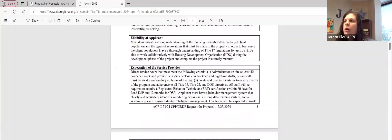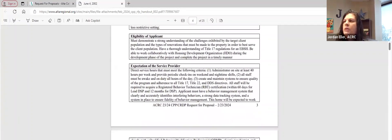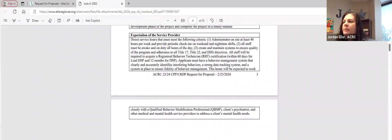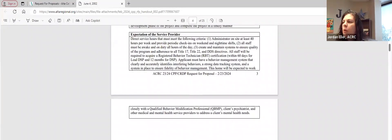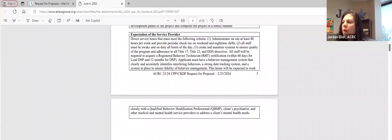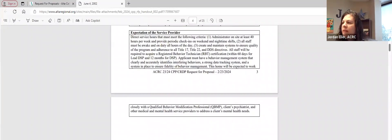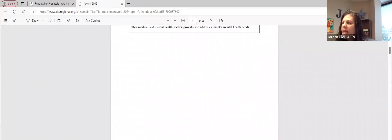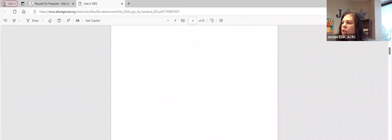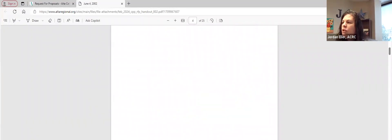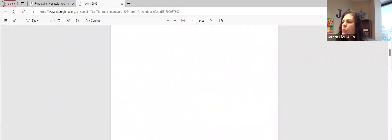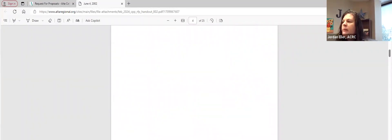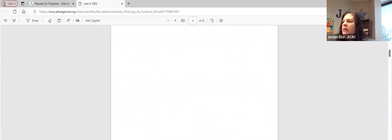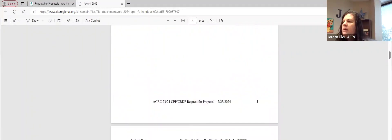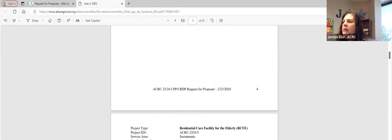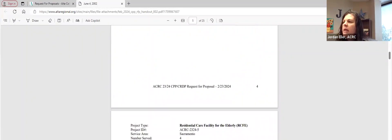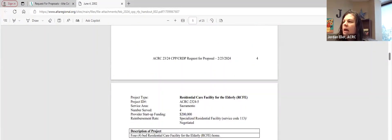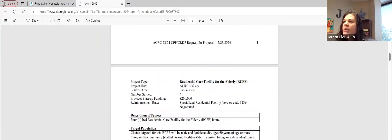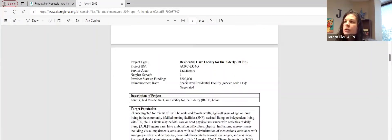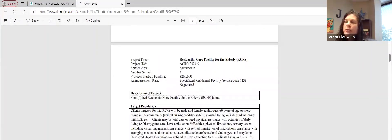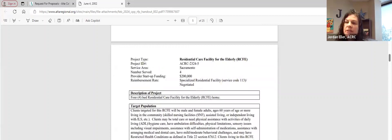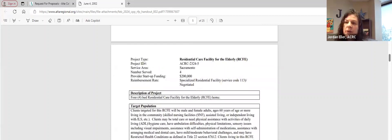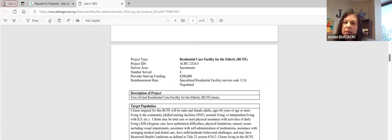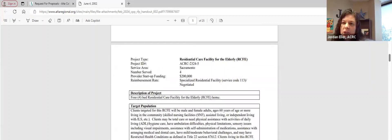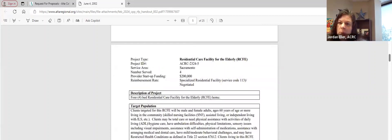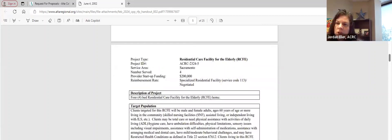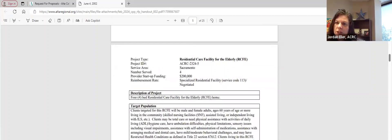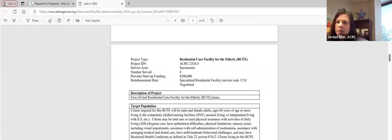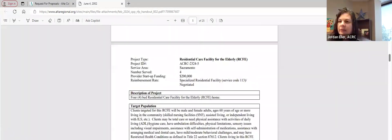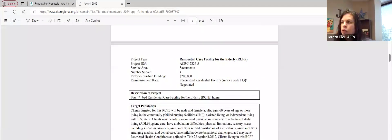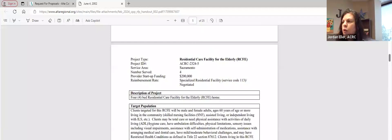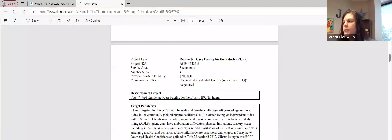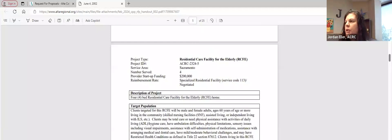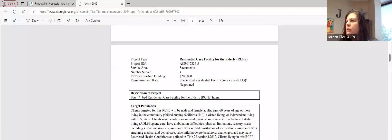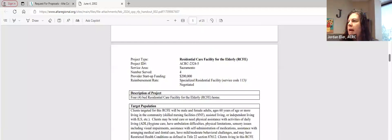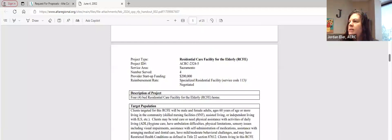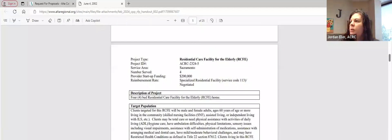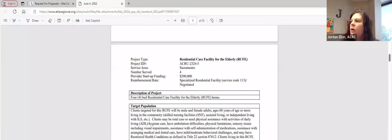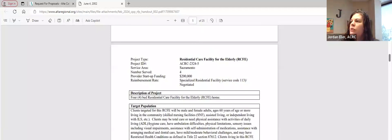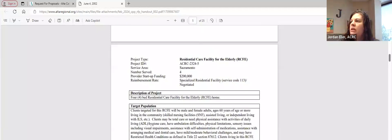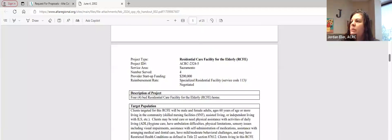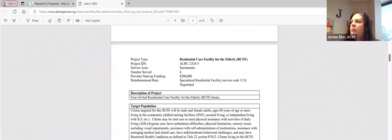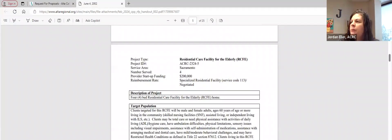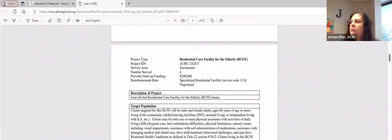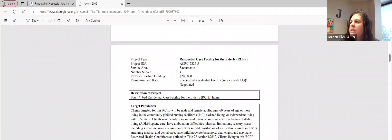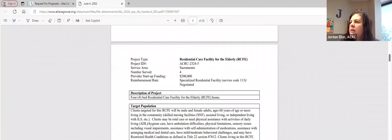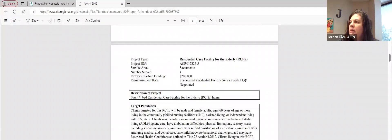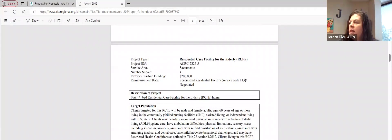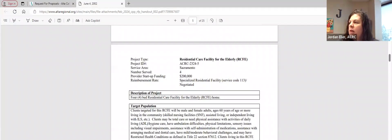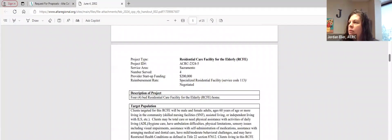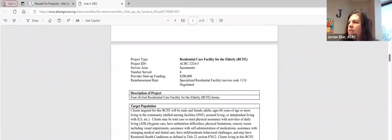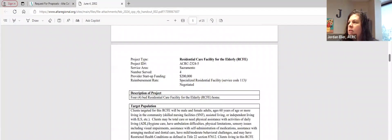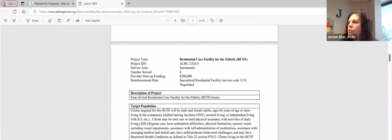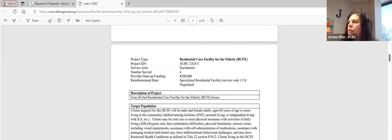expectations are, what some of the qualifications will be. We do this for each project. We give a description, right? So we're also going to be proposing